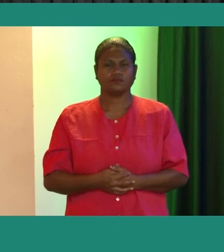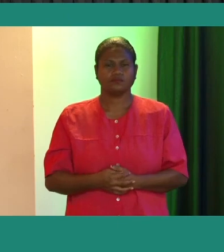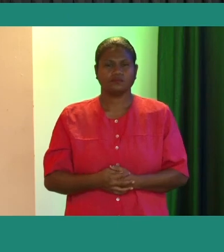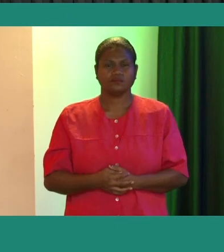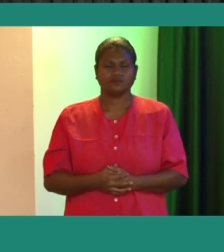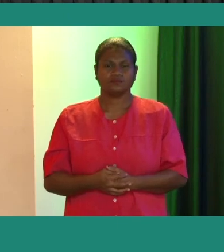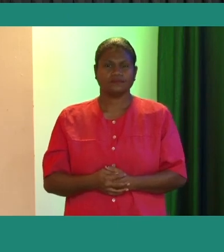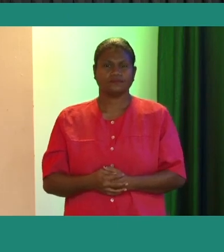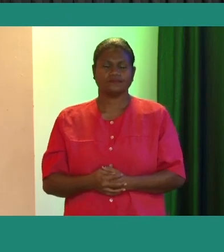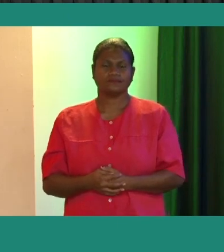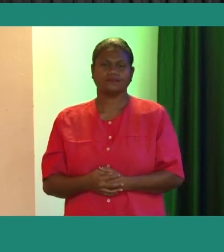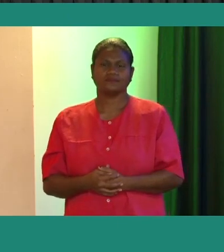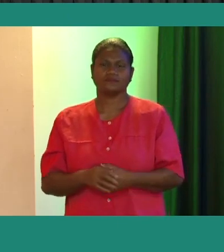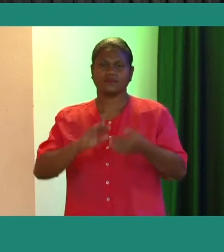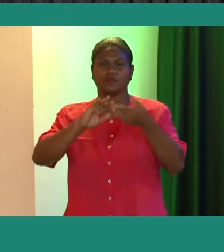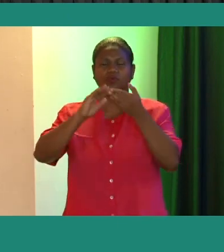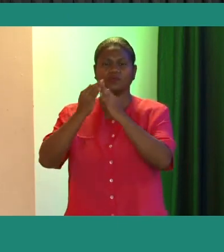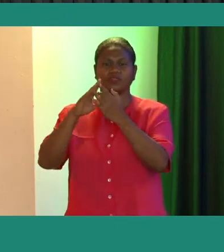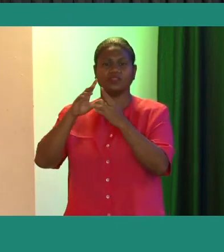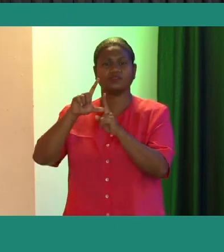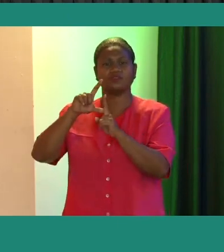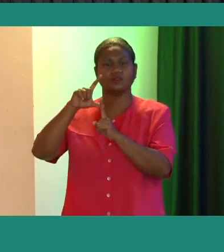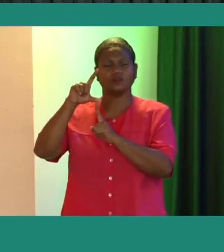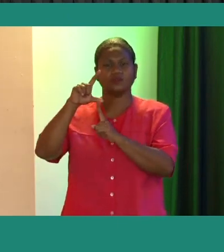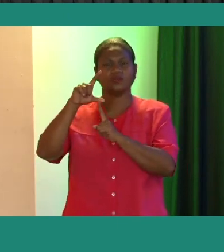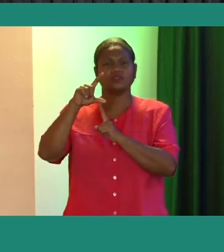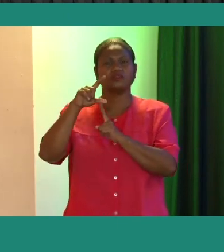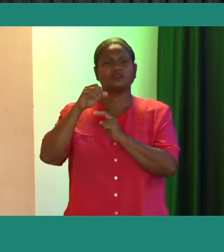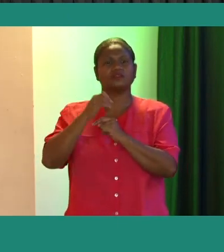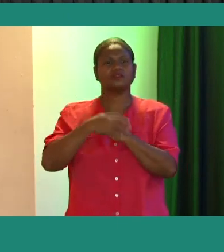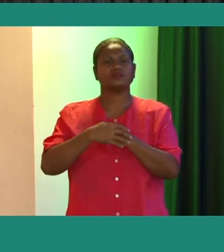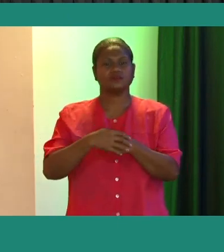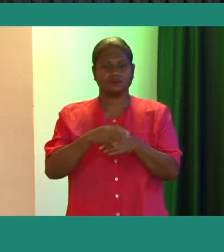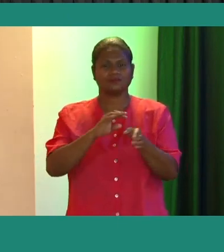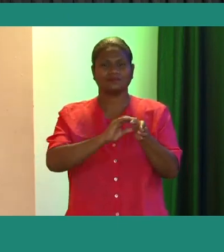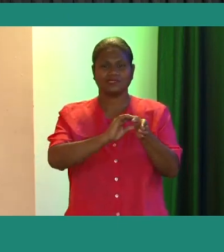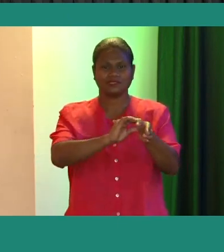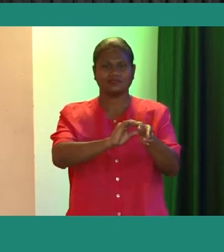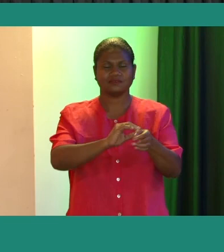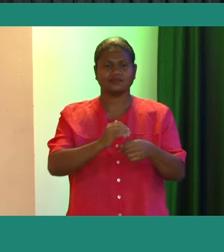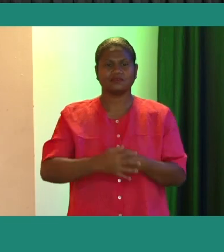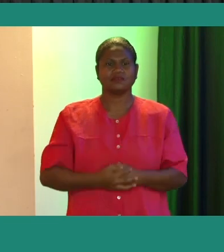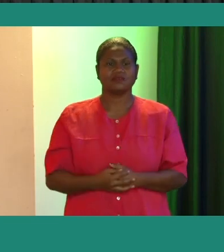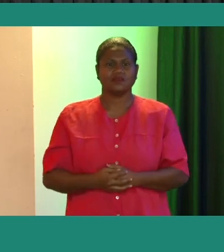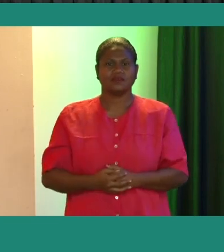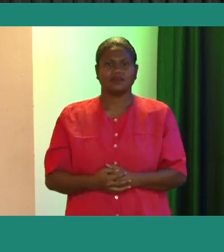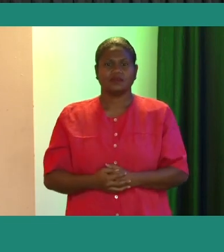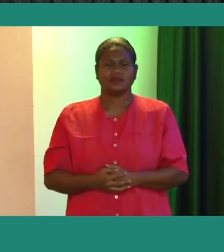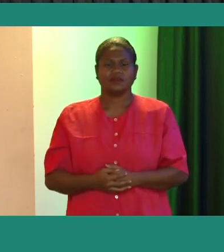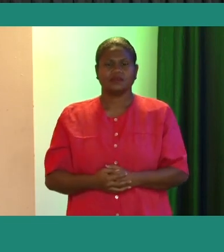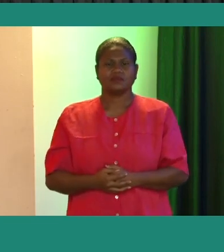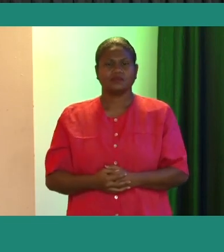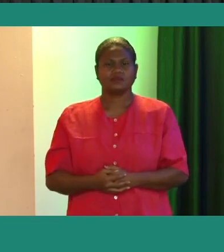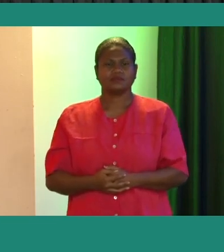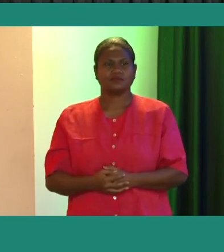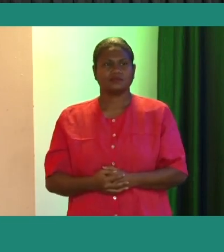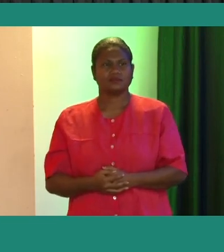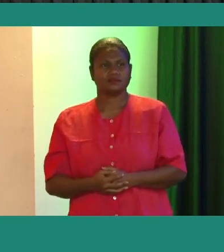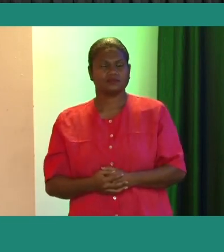Like I said, the community development is the one that is taking lead in that. But with some of these